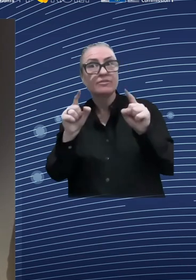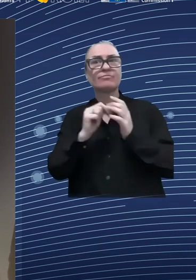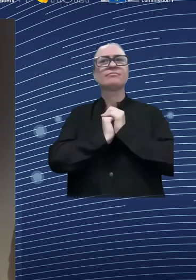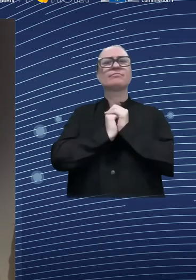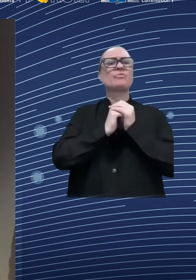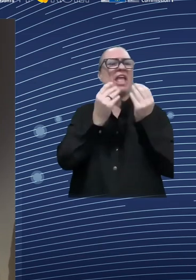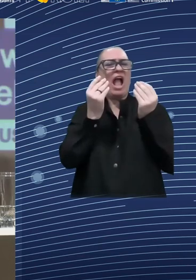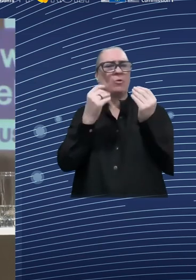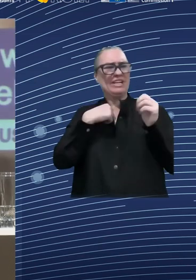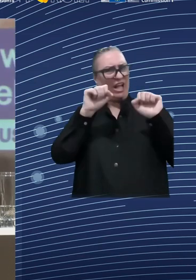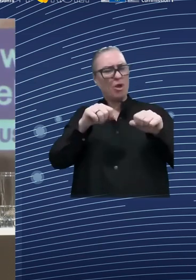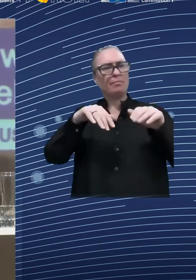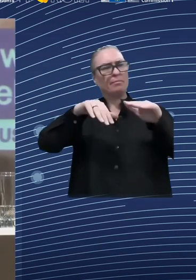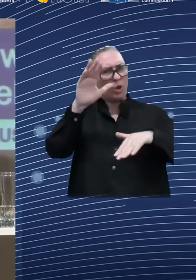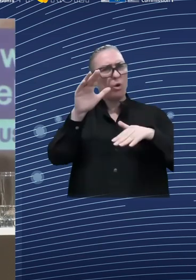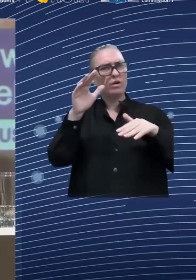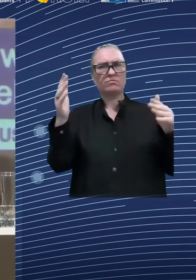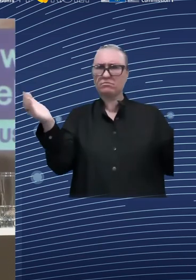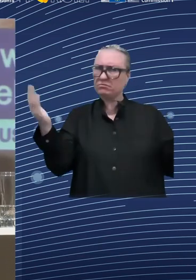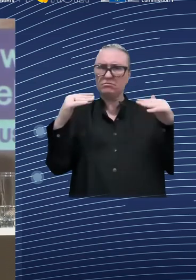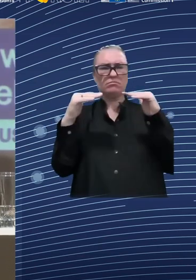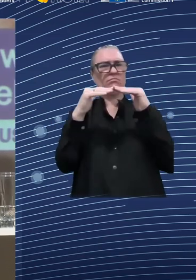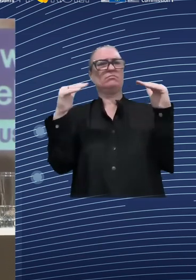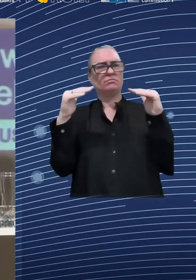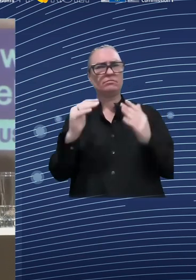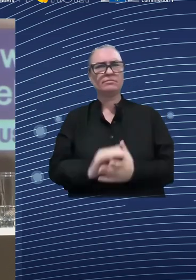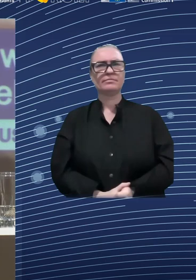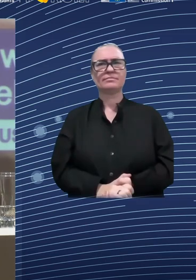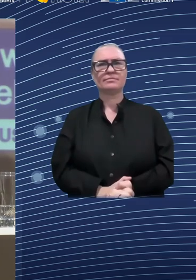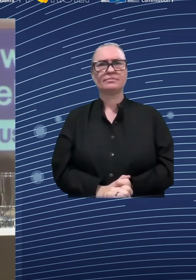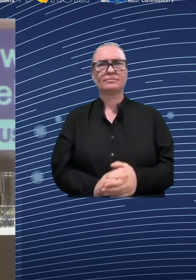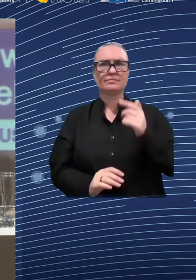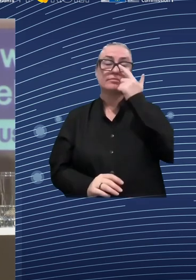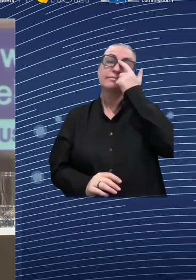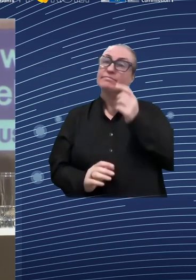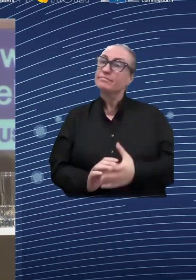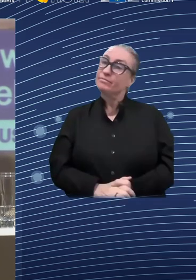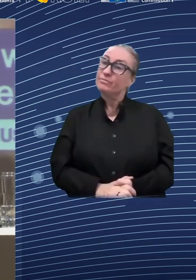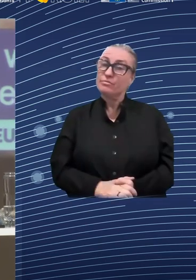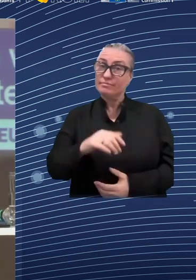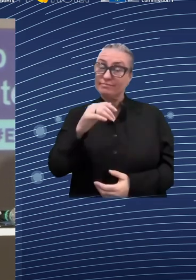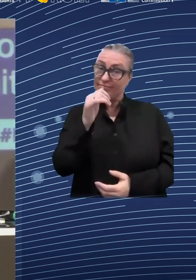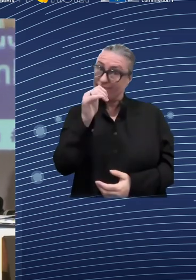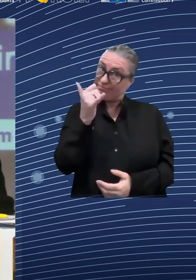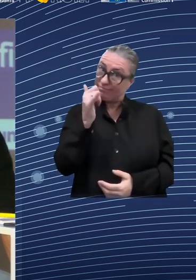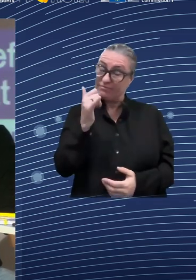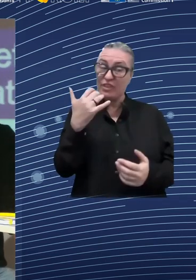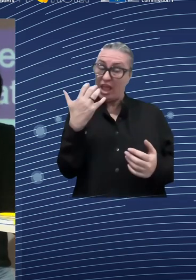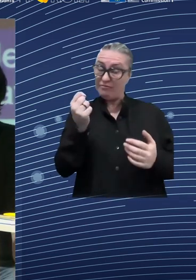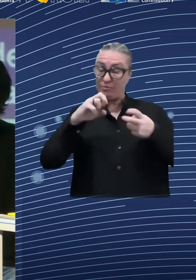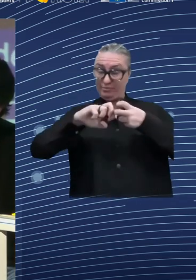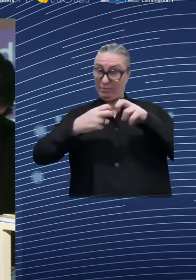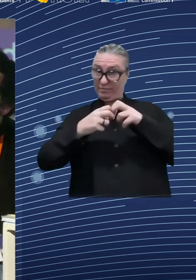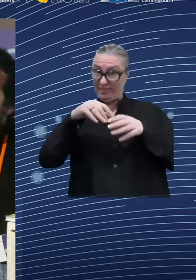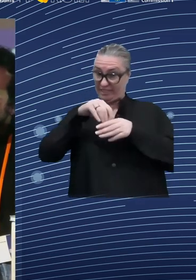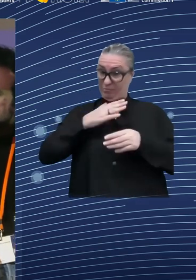The latest DESI index has told us that we're actually improving, but we don't understand the reasons for that. So